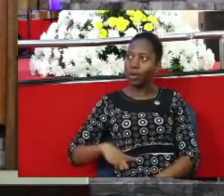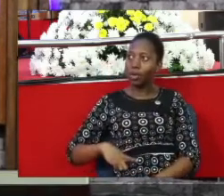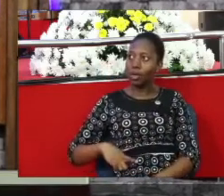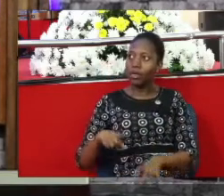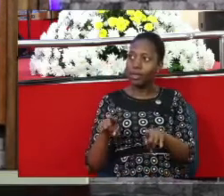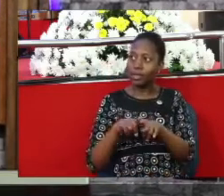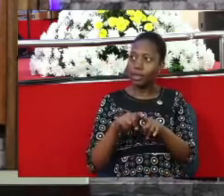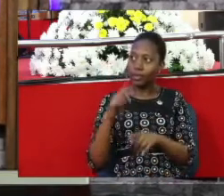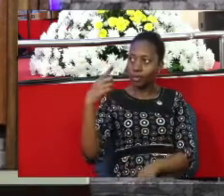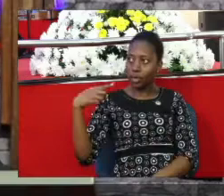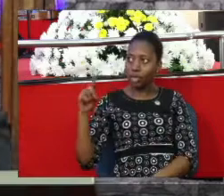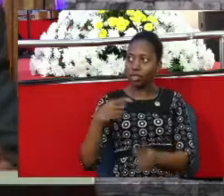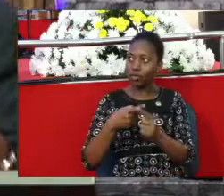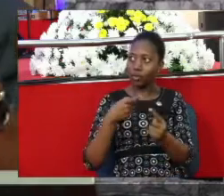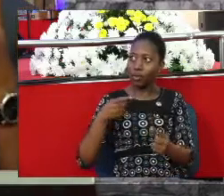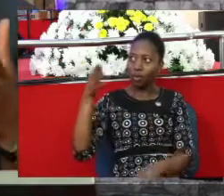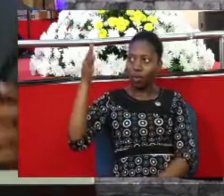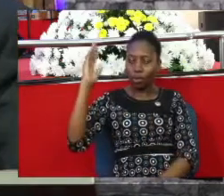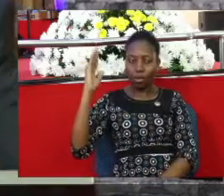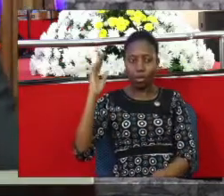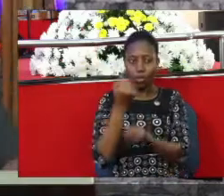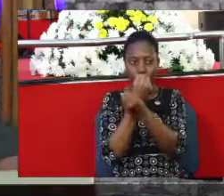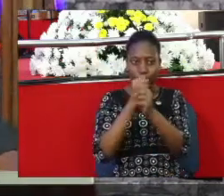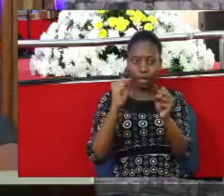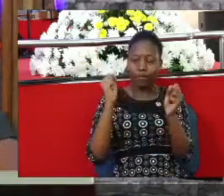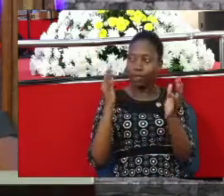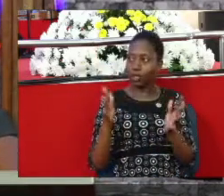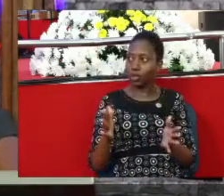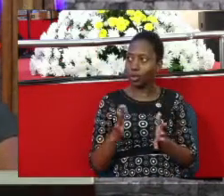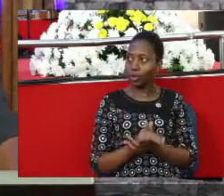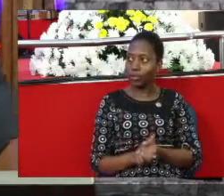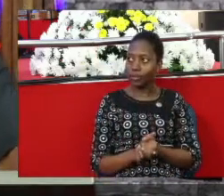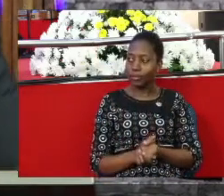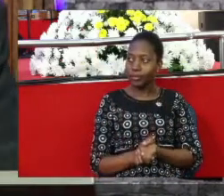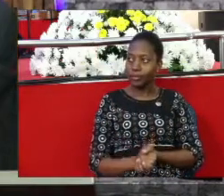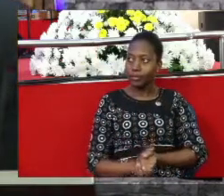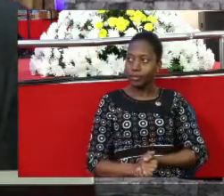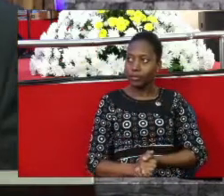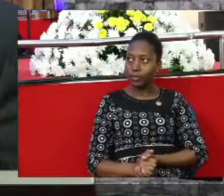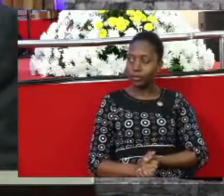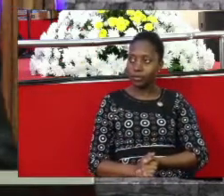believed. If I have an attitude of receiving, then